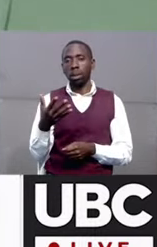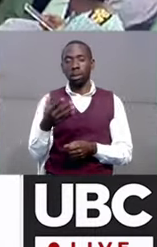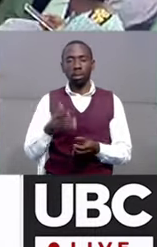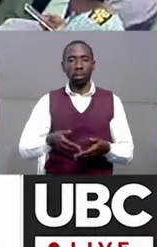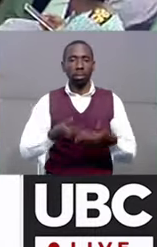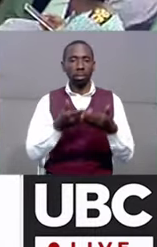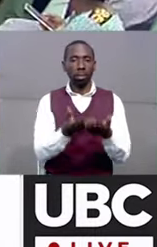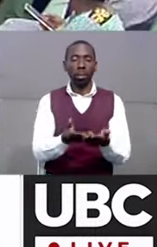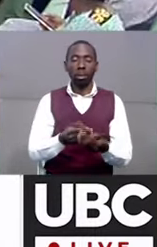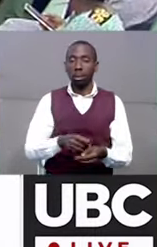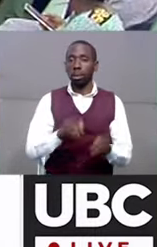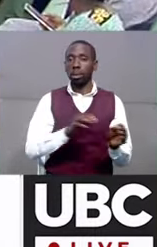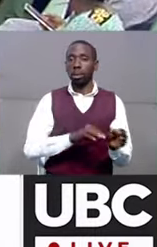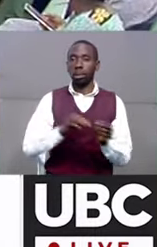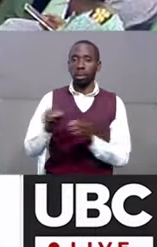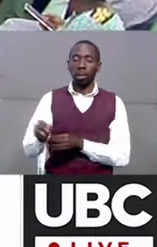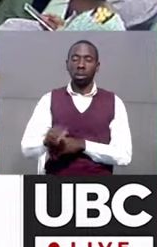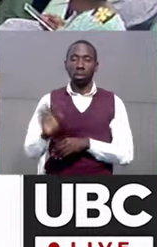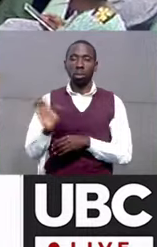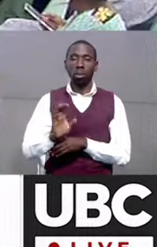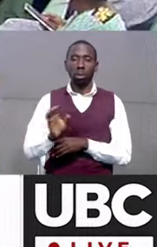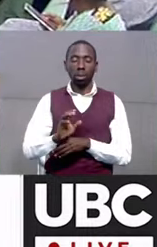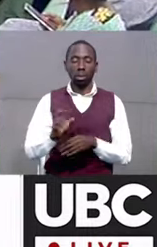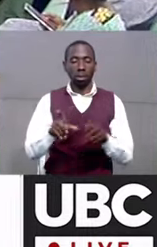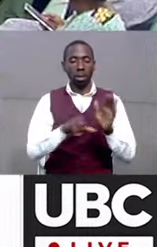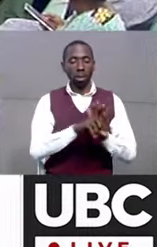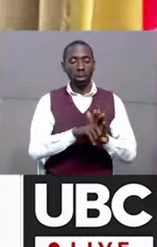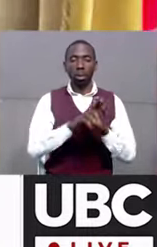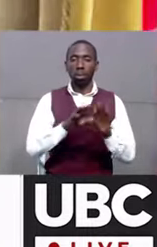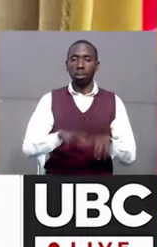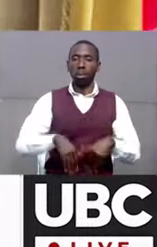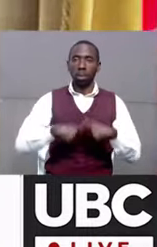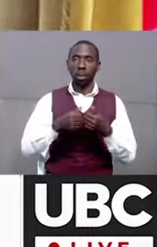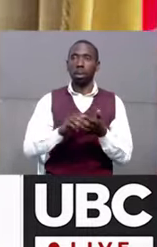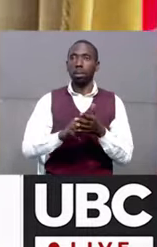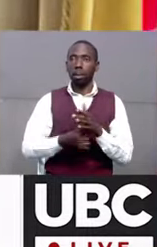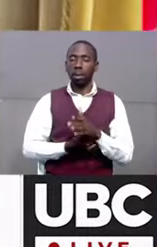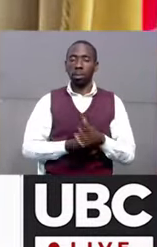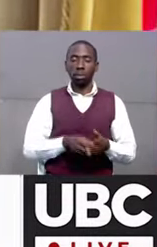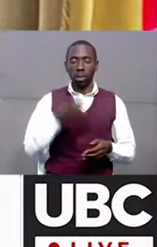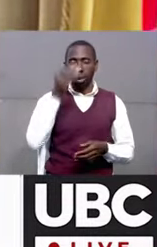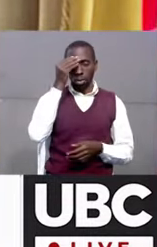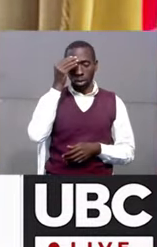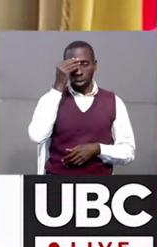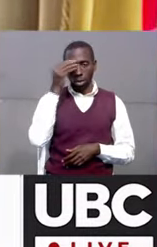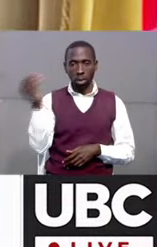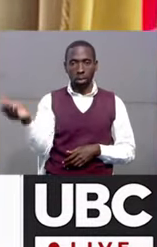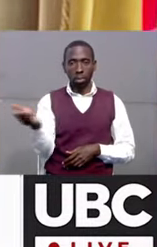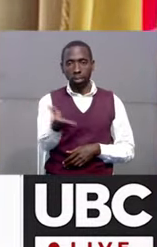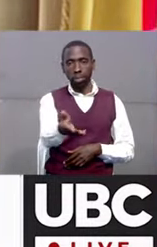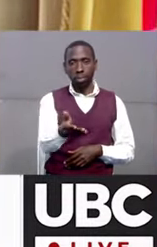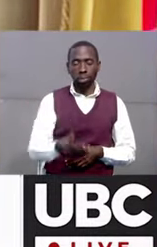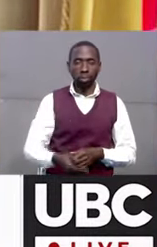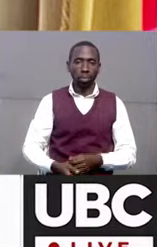2024-2025. I beg to lay. Refer to the Committee of Legal and Parliamentary Affairs, Education.